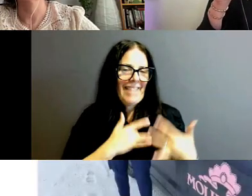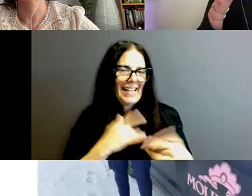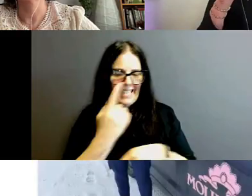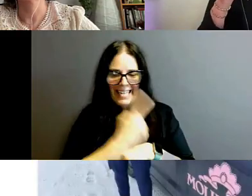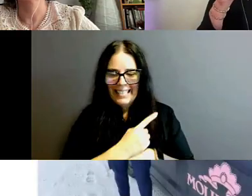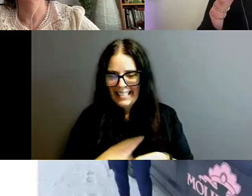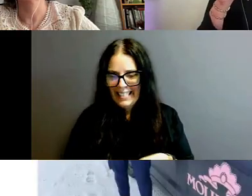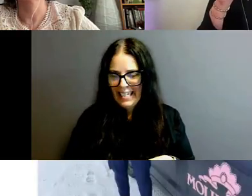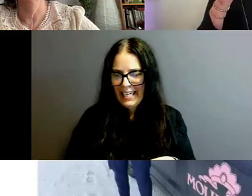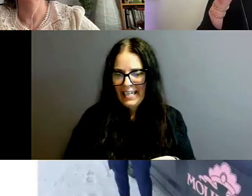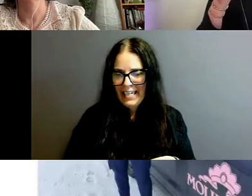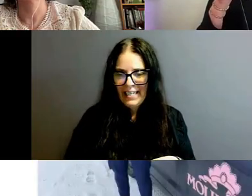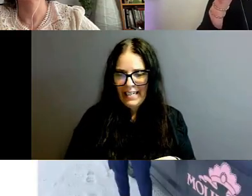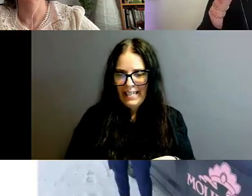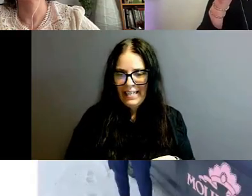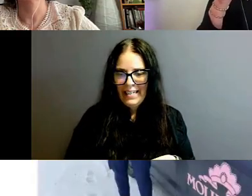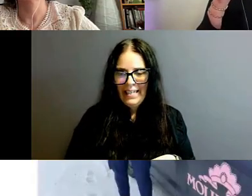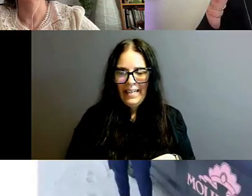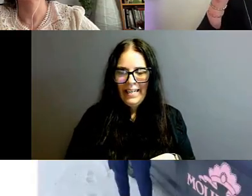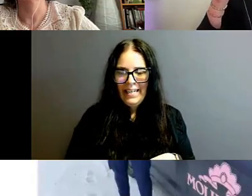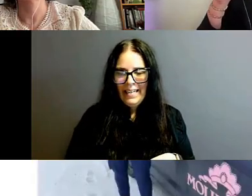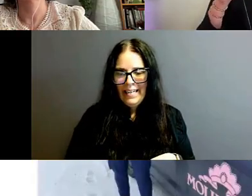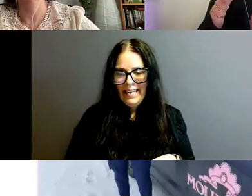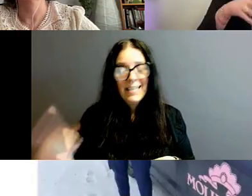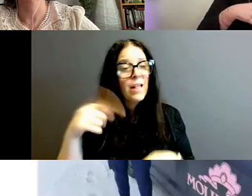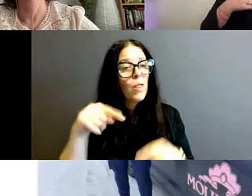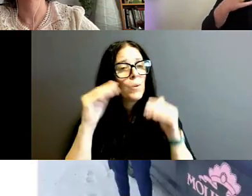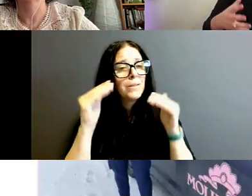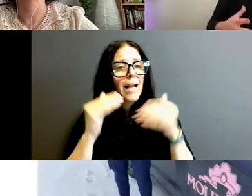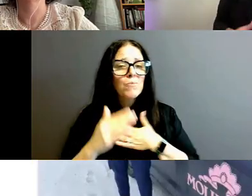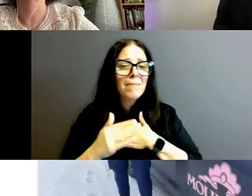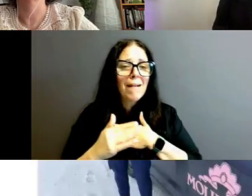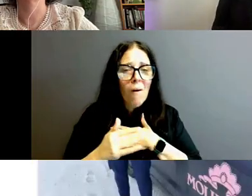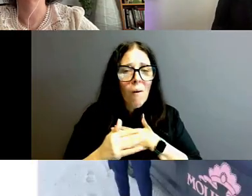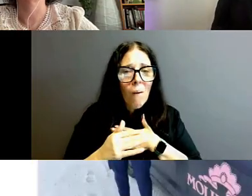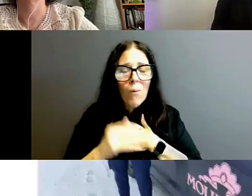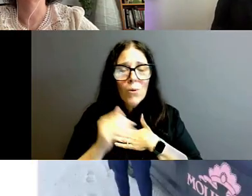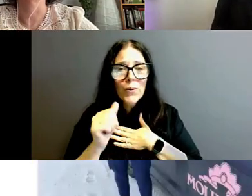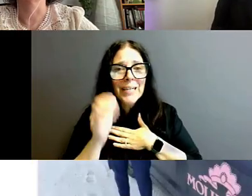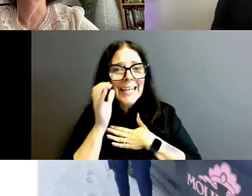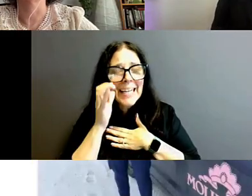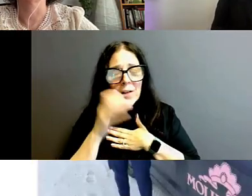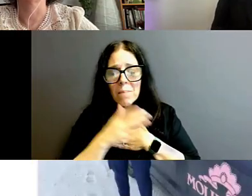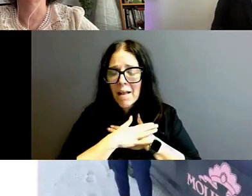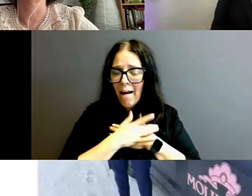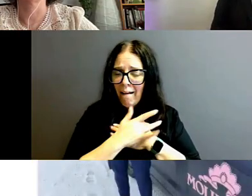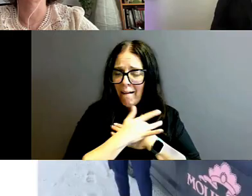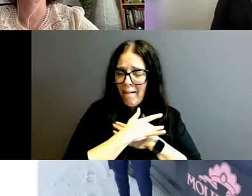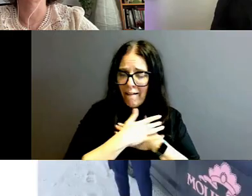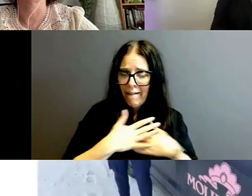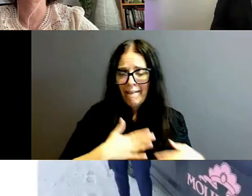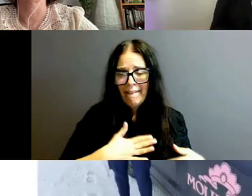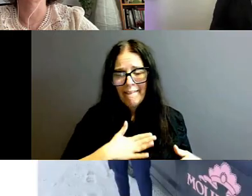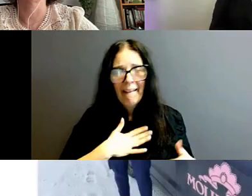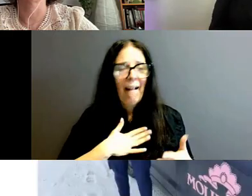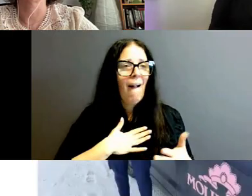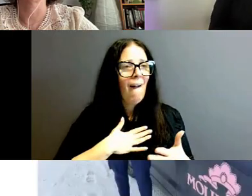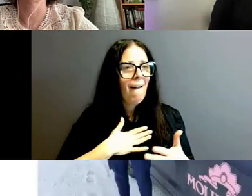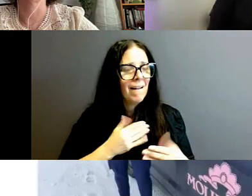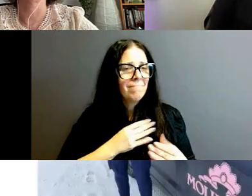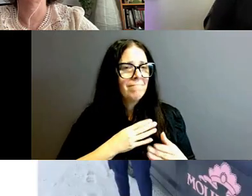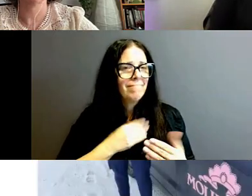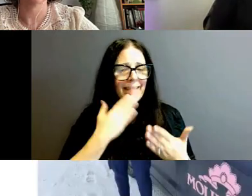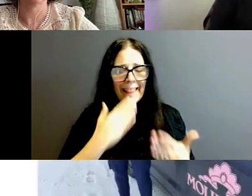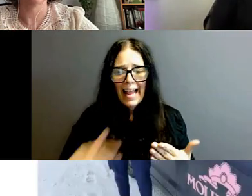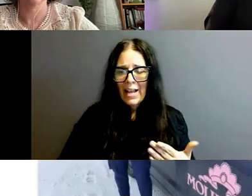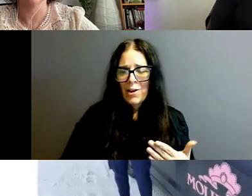And those adults are like, oh my gosh, so cute. Like you could hear them. They were so touched that our students would have